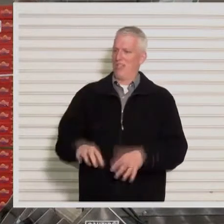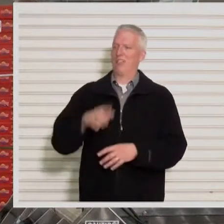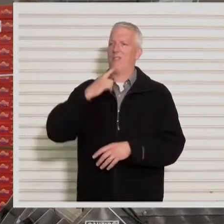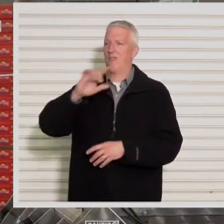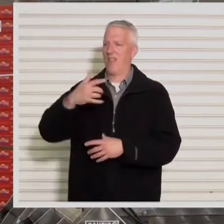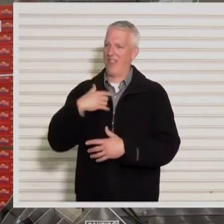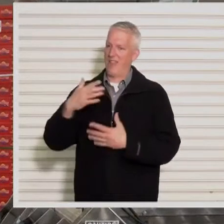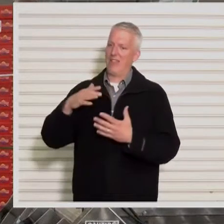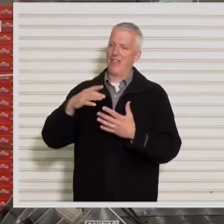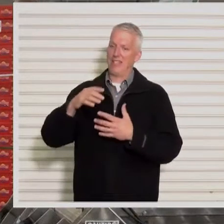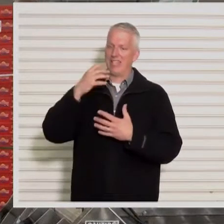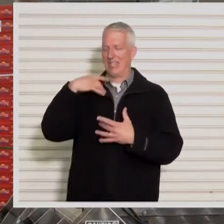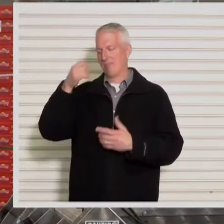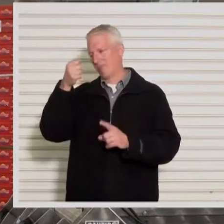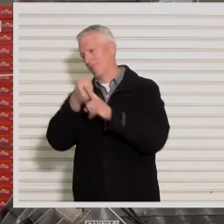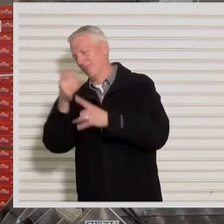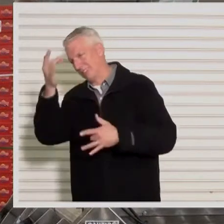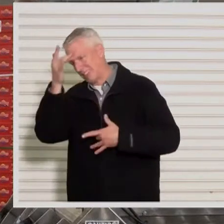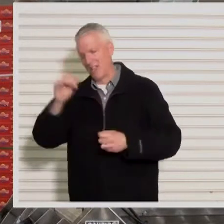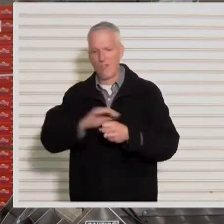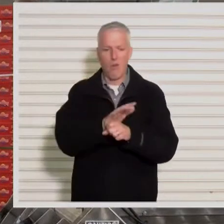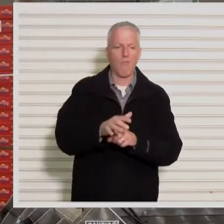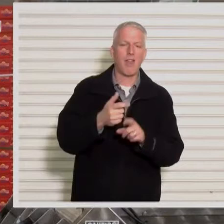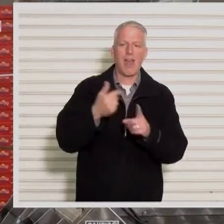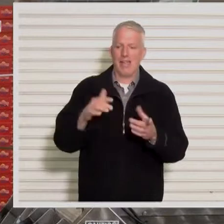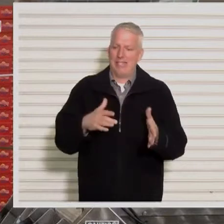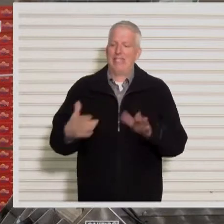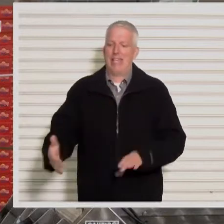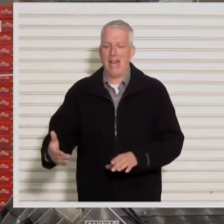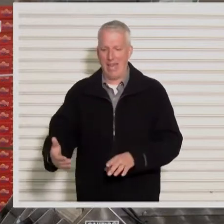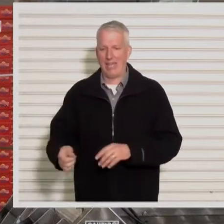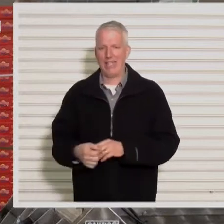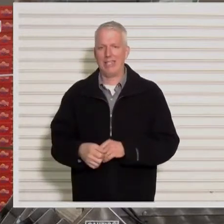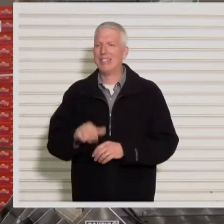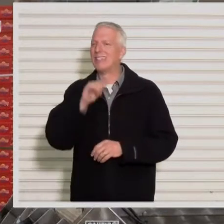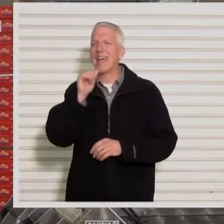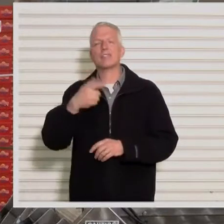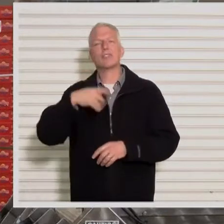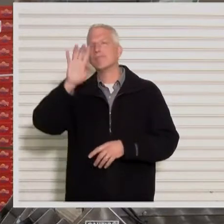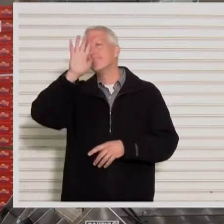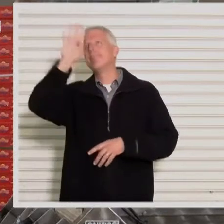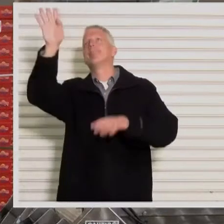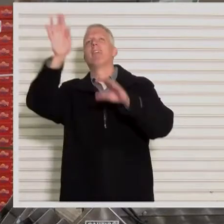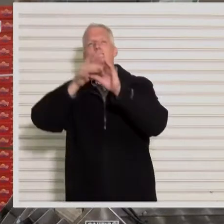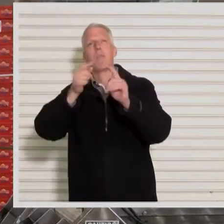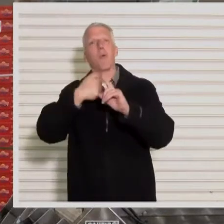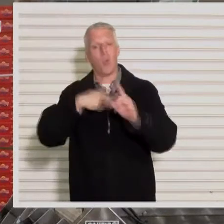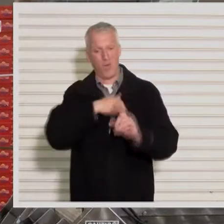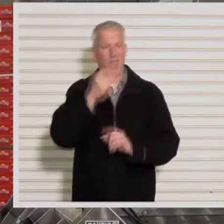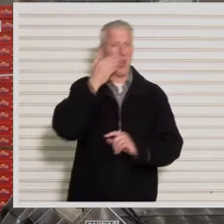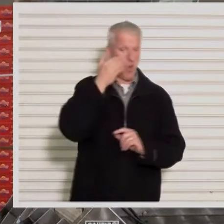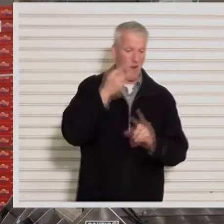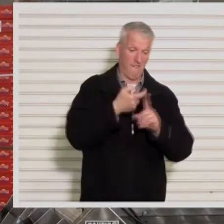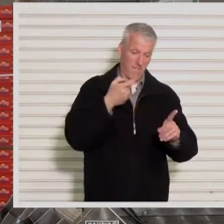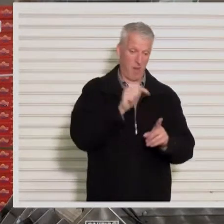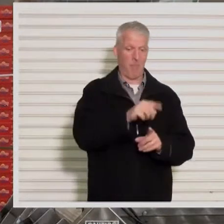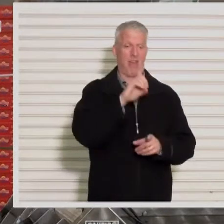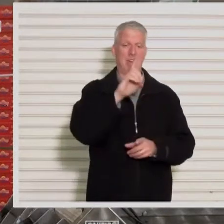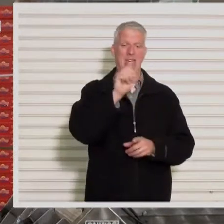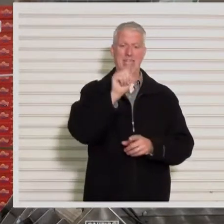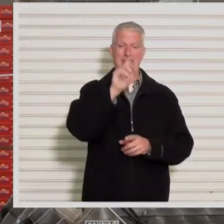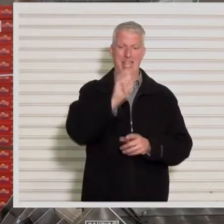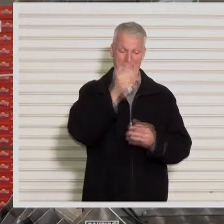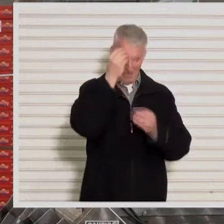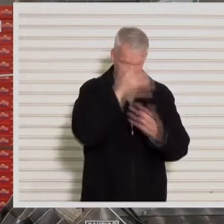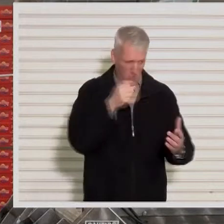And this isn't just theory, this is the data. We know that Hispanic populations, and